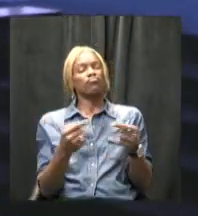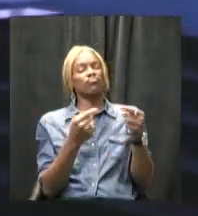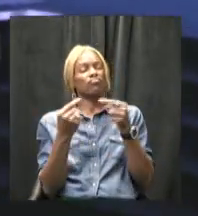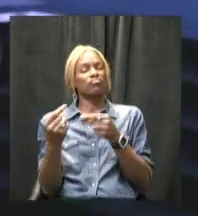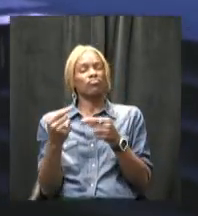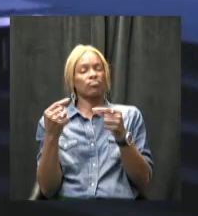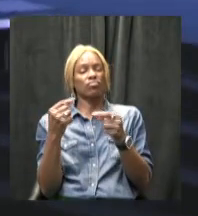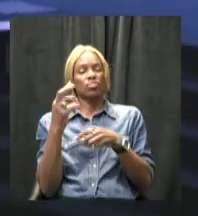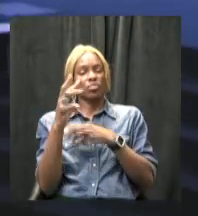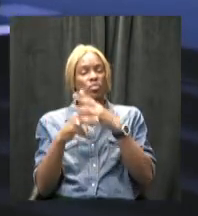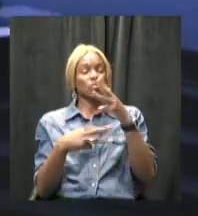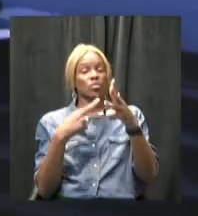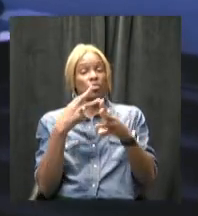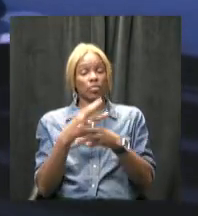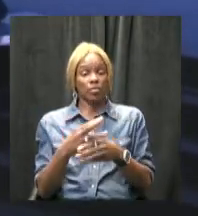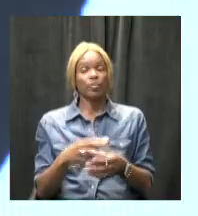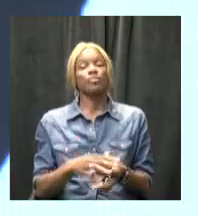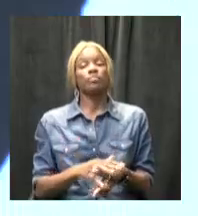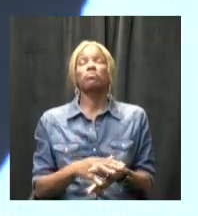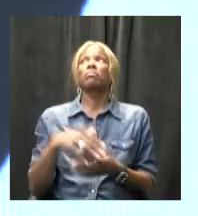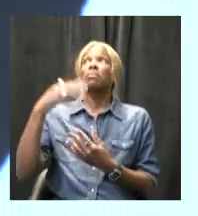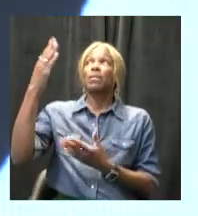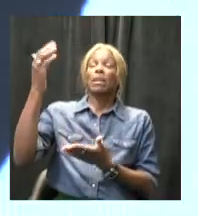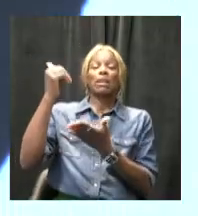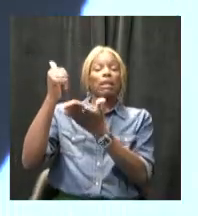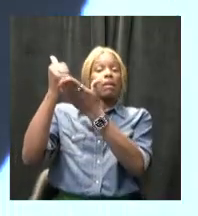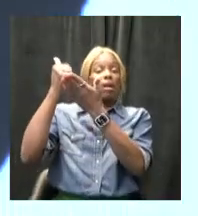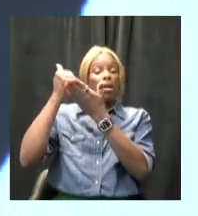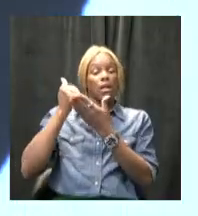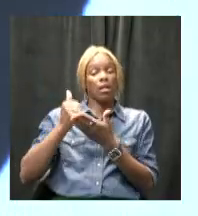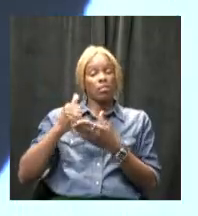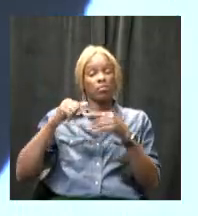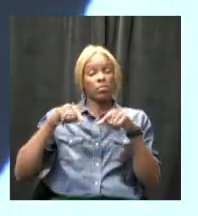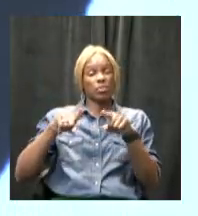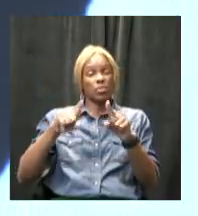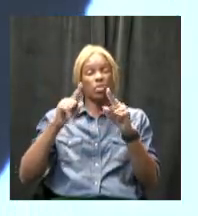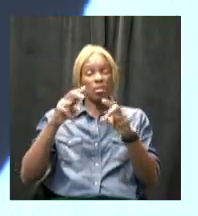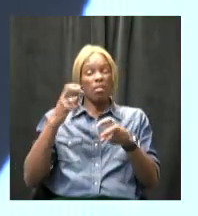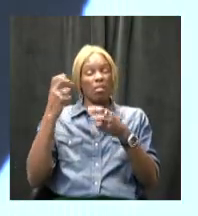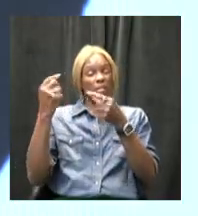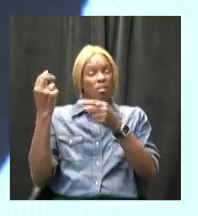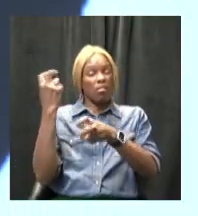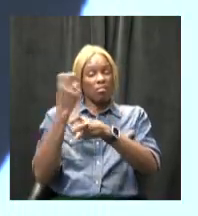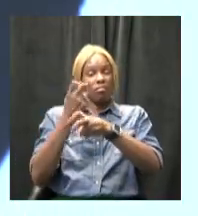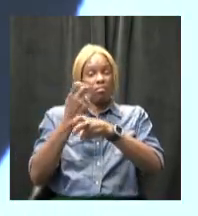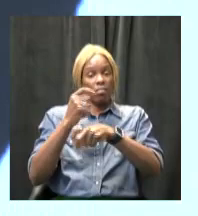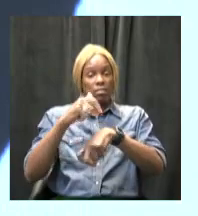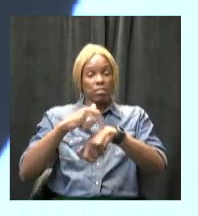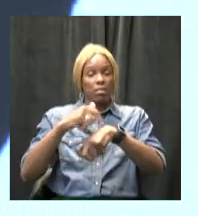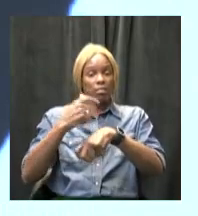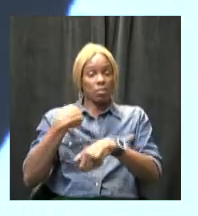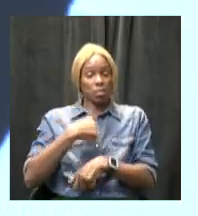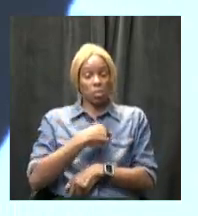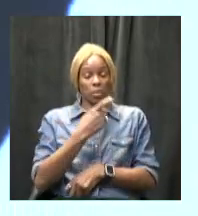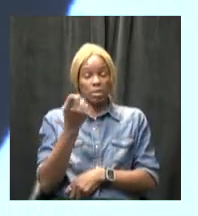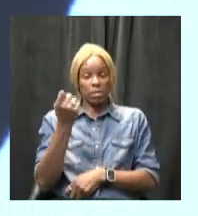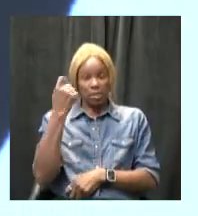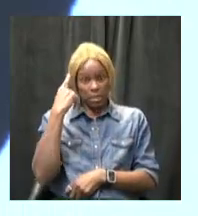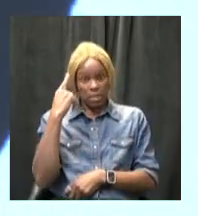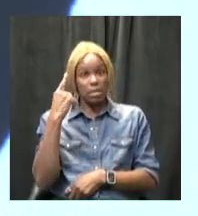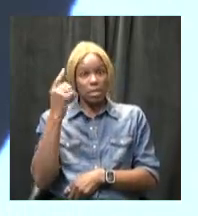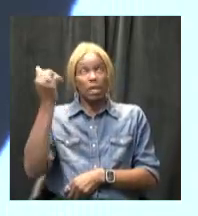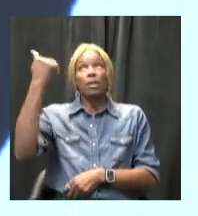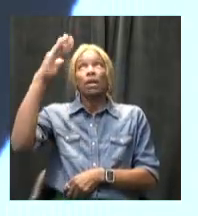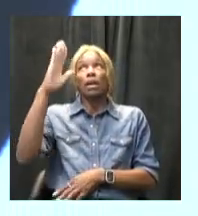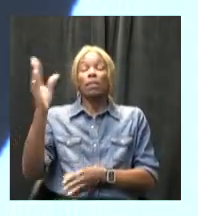the church prays, He can help us through recession, help us through inflation, because we understand that in my God shall